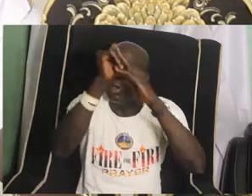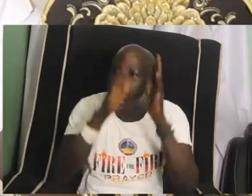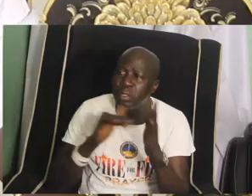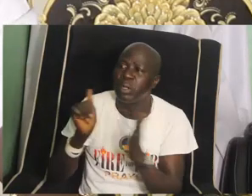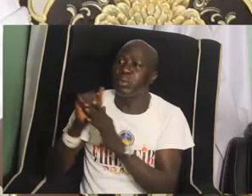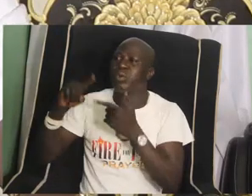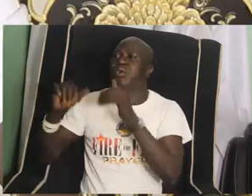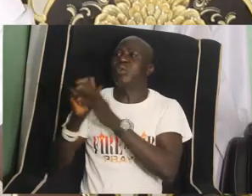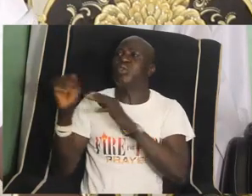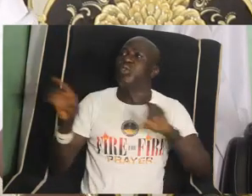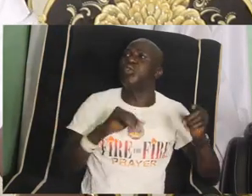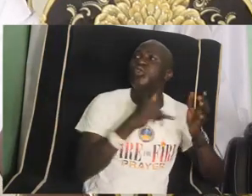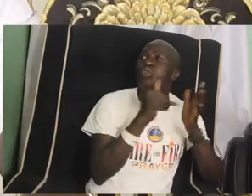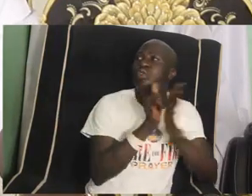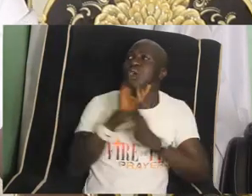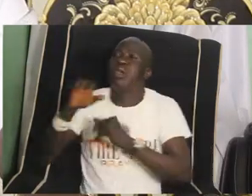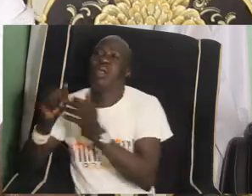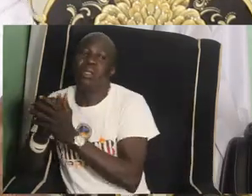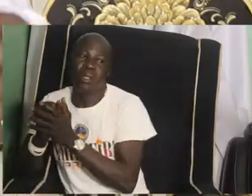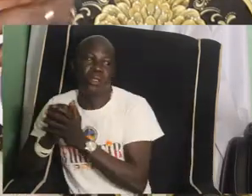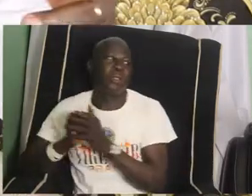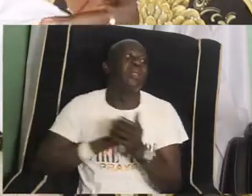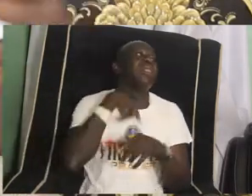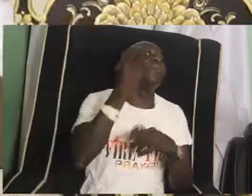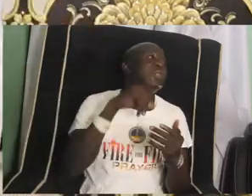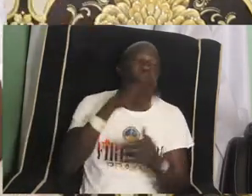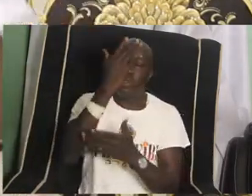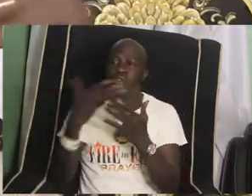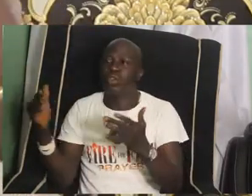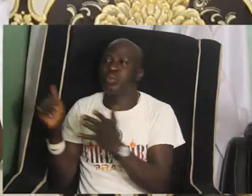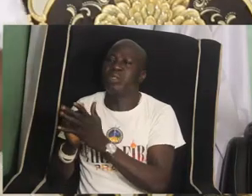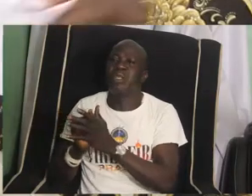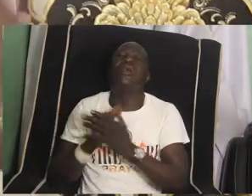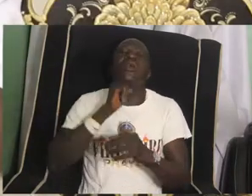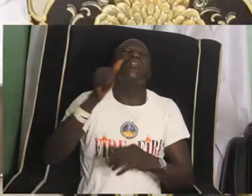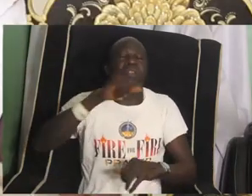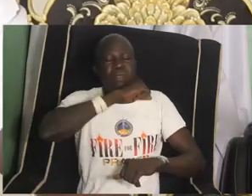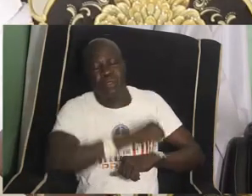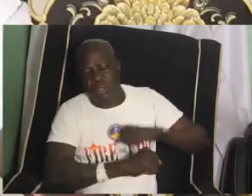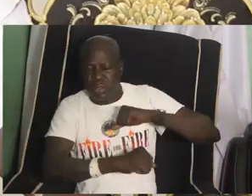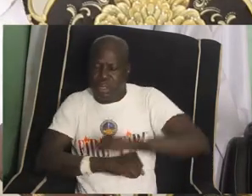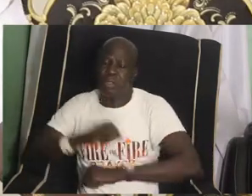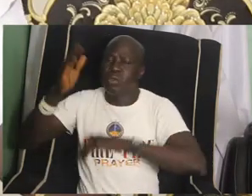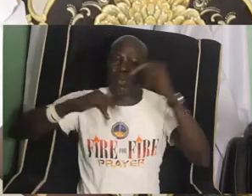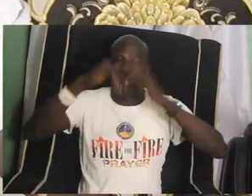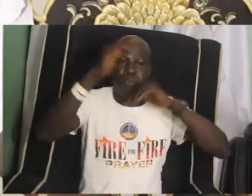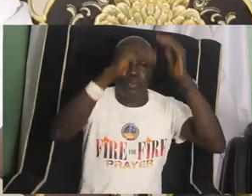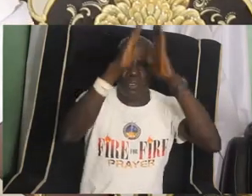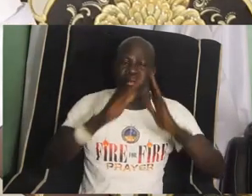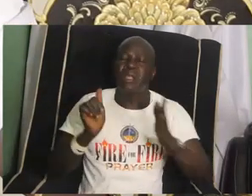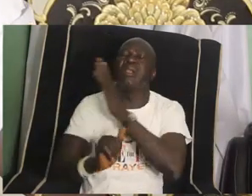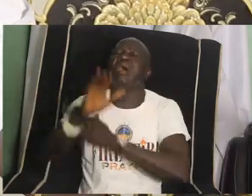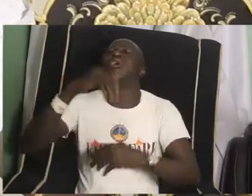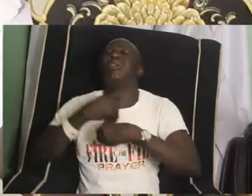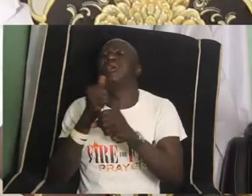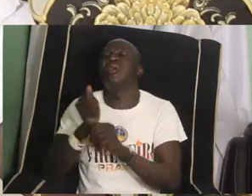kan tuntun tí wọ́n fẹ́ kọ́. For 6 days, it's not difficult for him to build house for you this month. Ọkàn nílò orí ọ̀fẹ́ láti béèrè. You just need grace to ask.